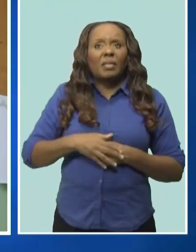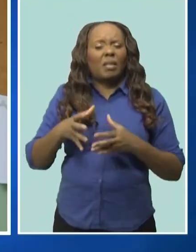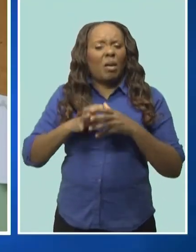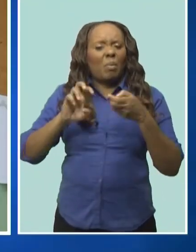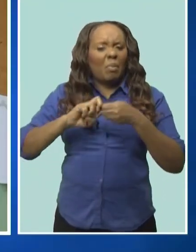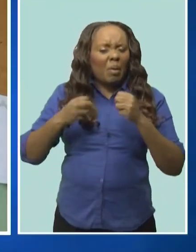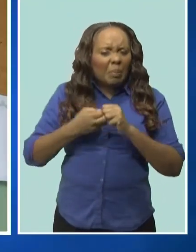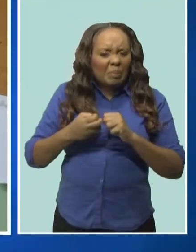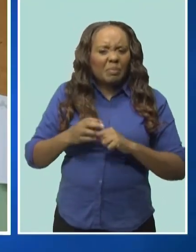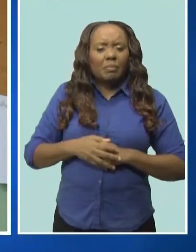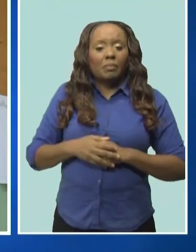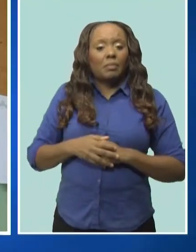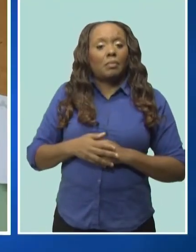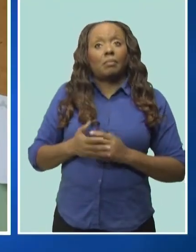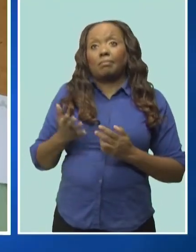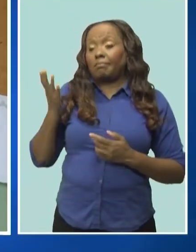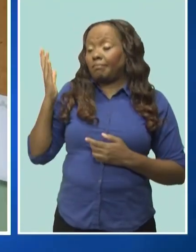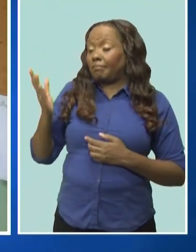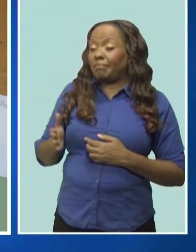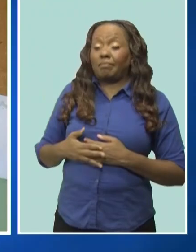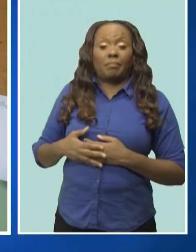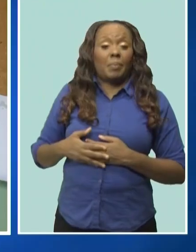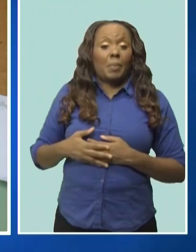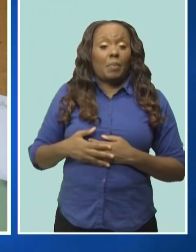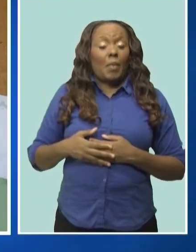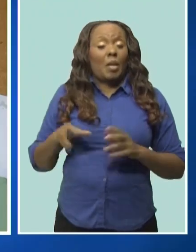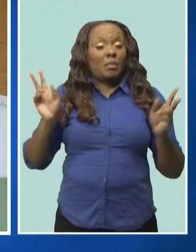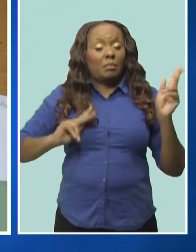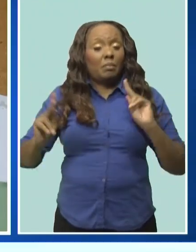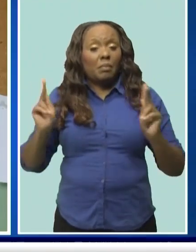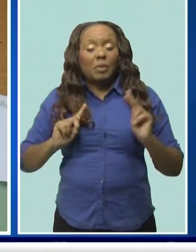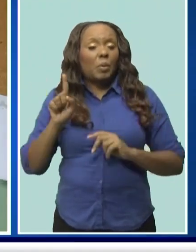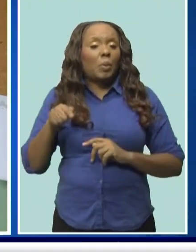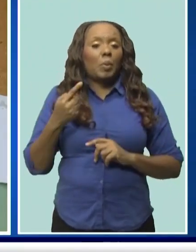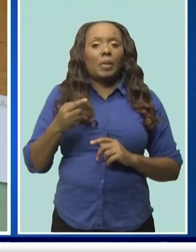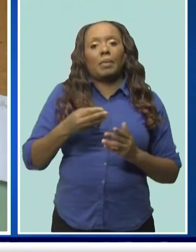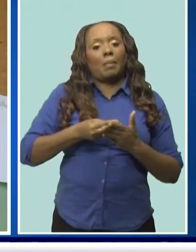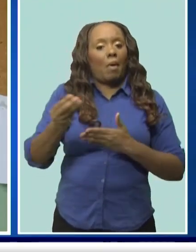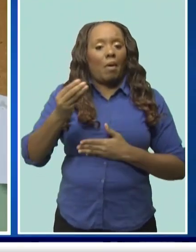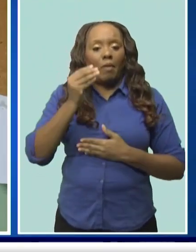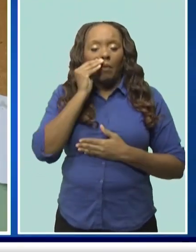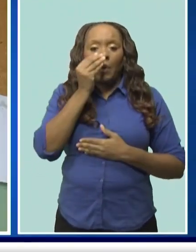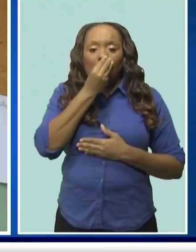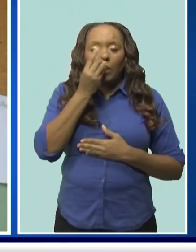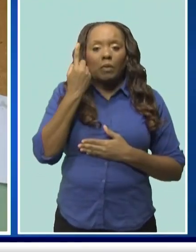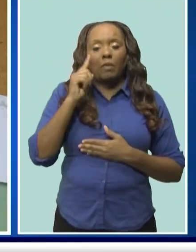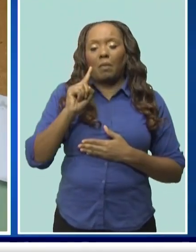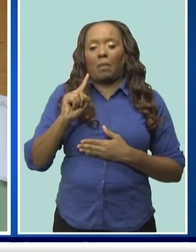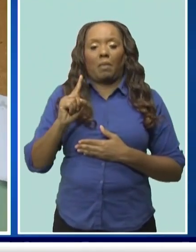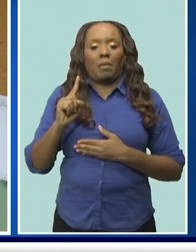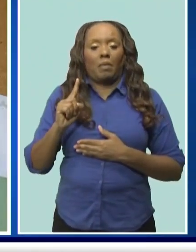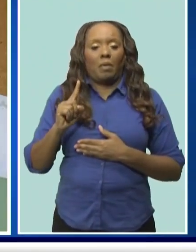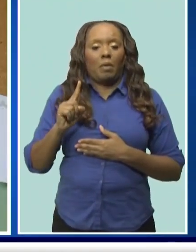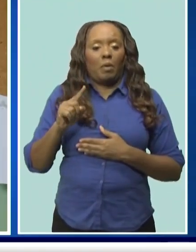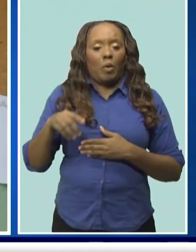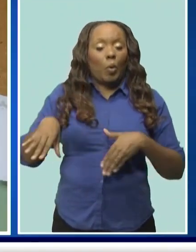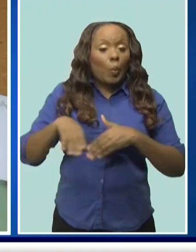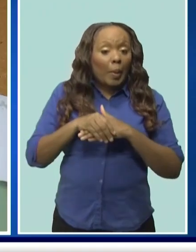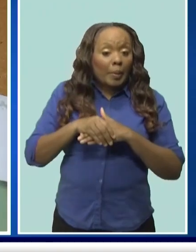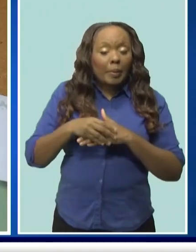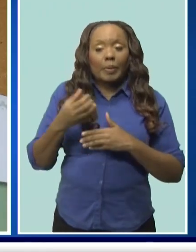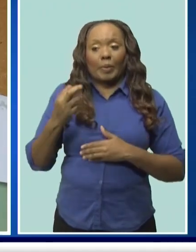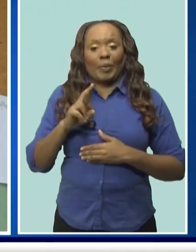not really, except for weddings and funerals, you wouldn't find young fellas rushing in to